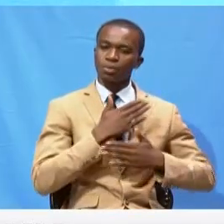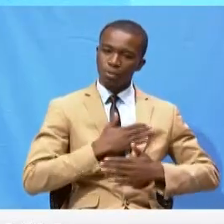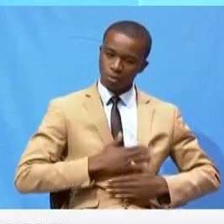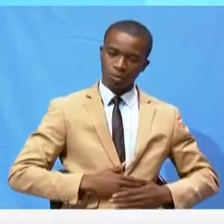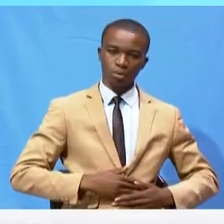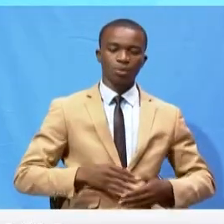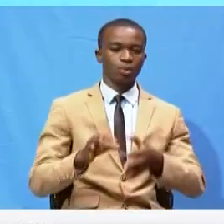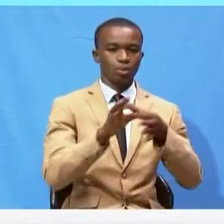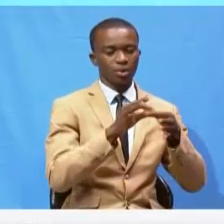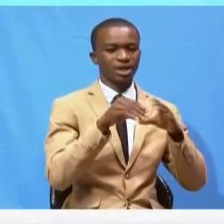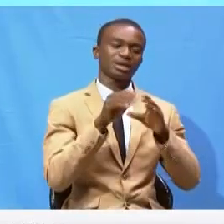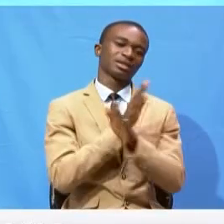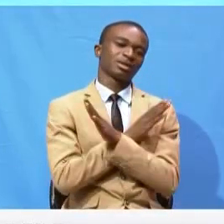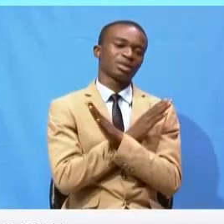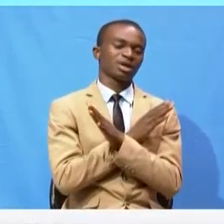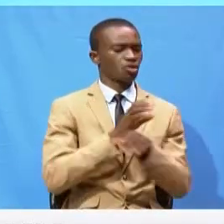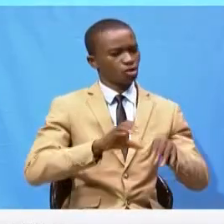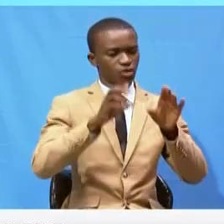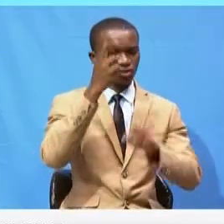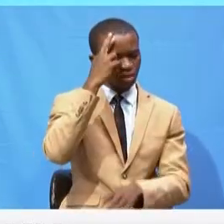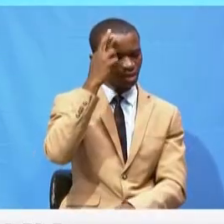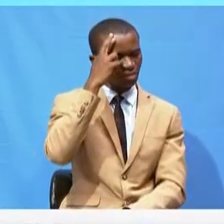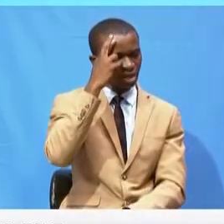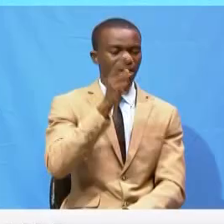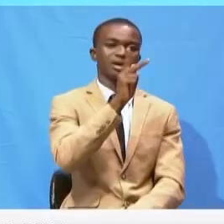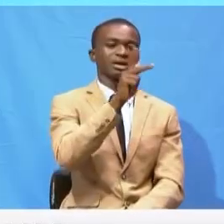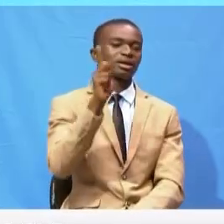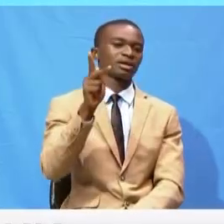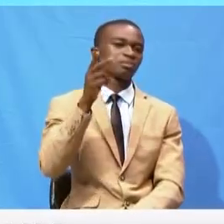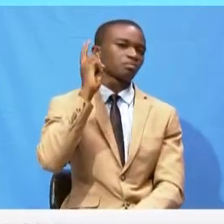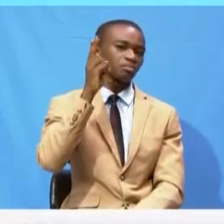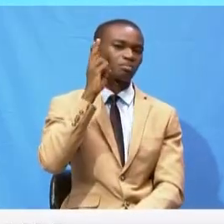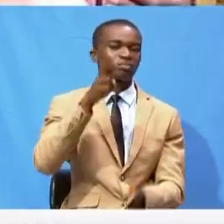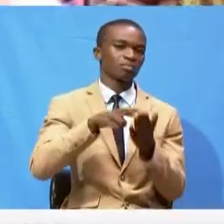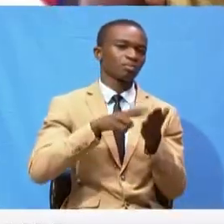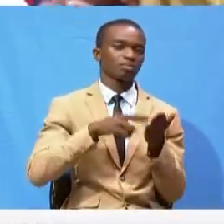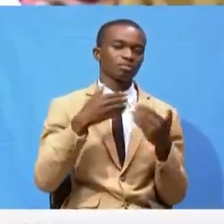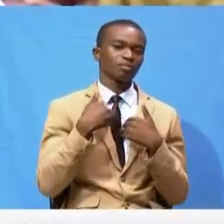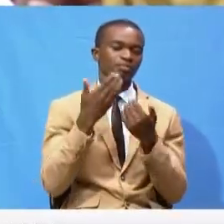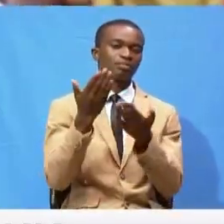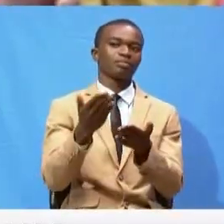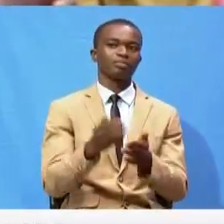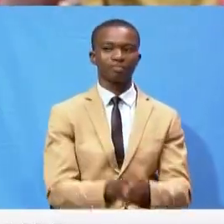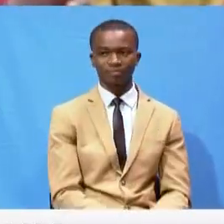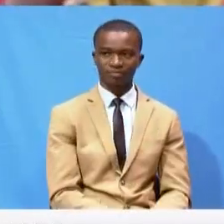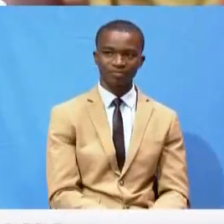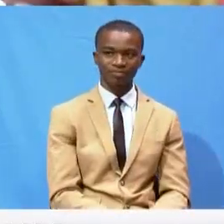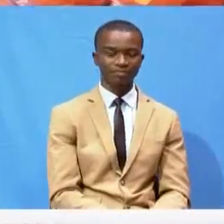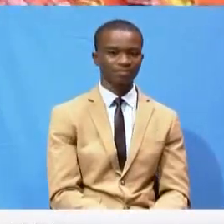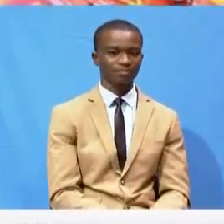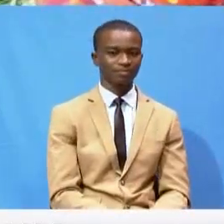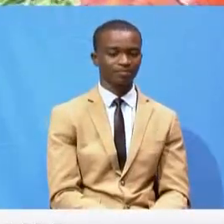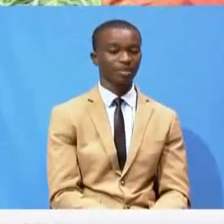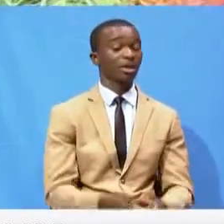Kaunda's legacy. Take a look at this report by Jabel Zulu. Remembering the struggle